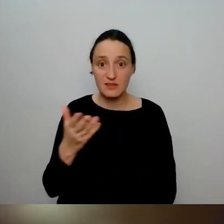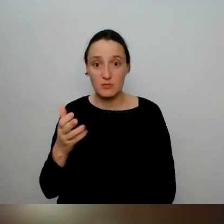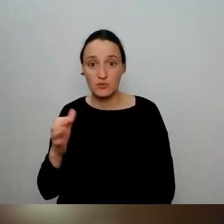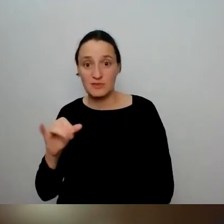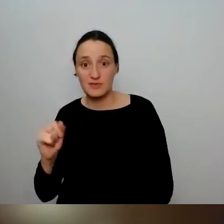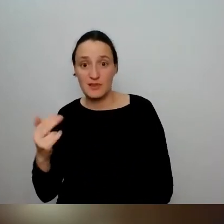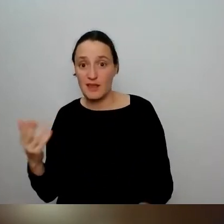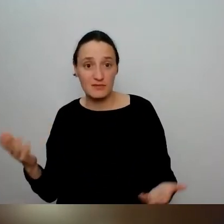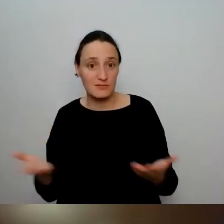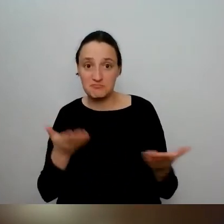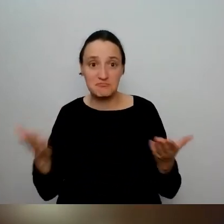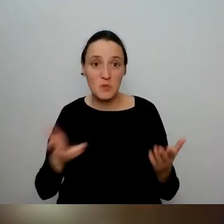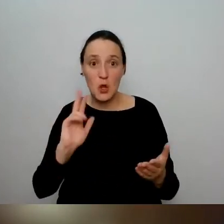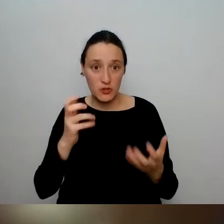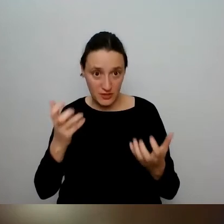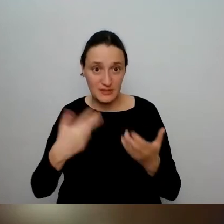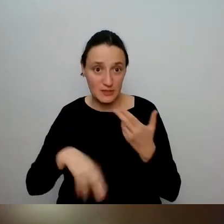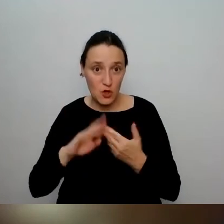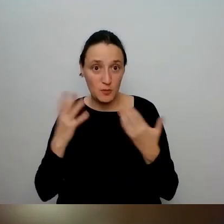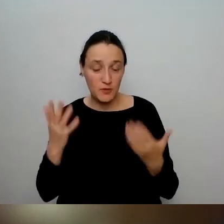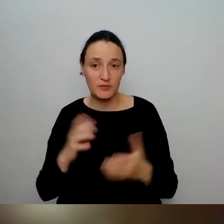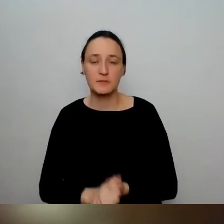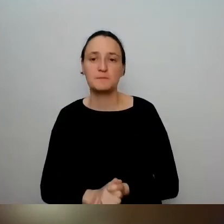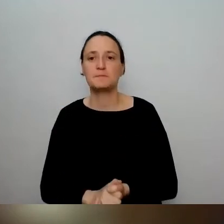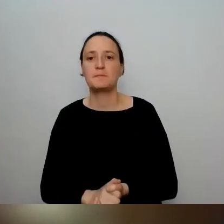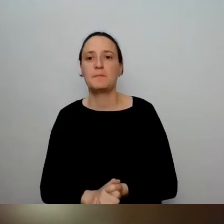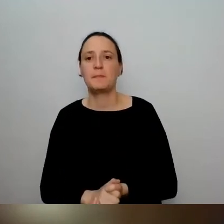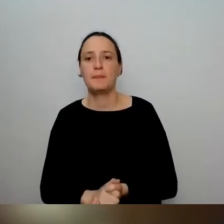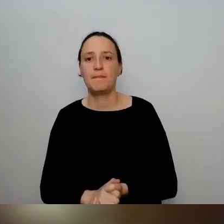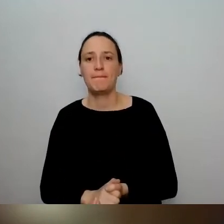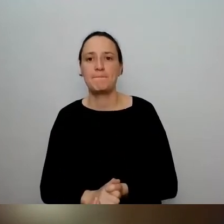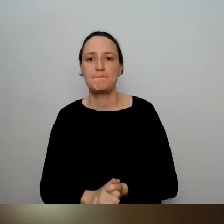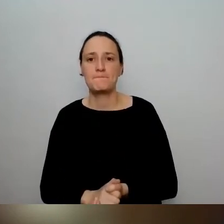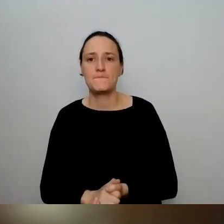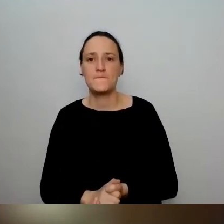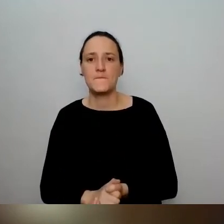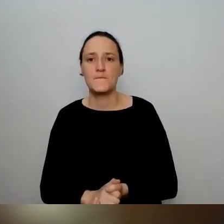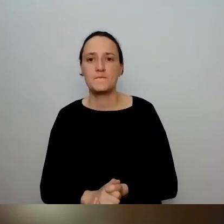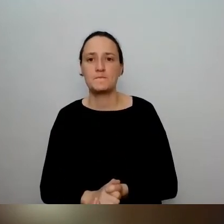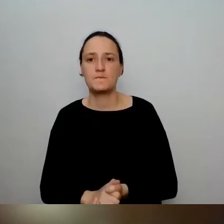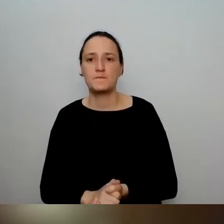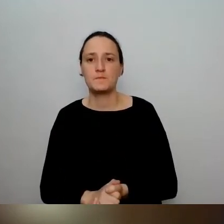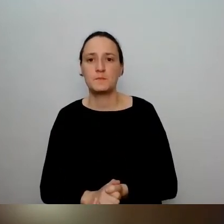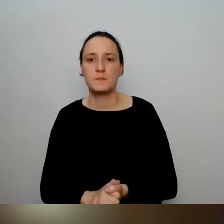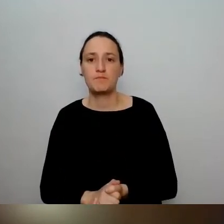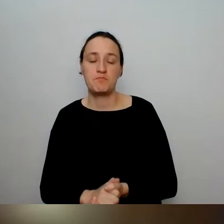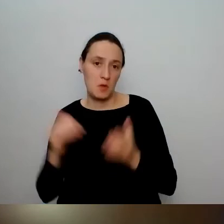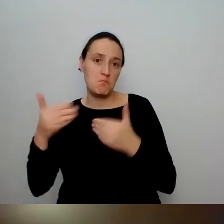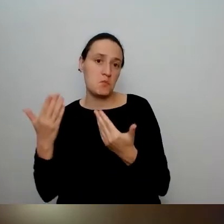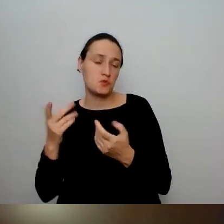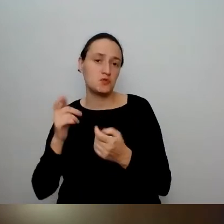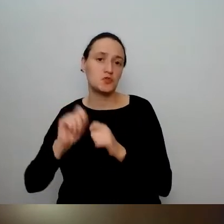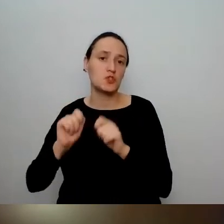Well, you can do a sight test. You know, if you try to look at the night sky with a telescope